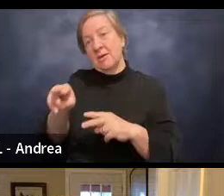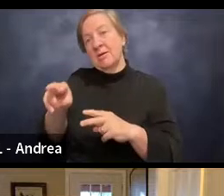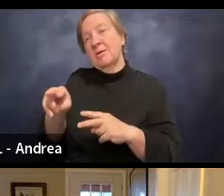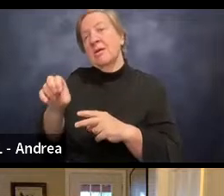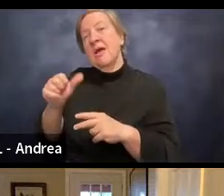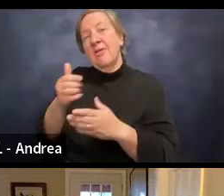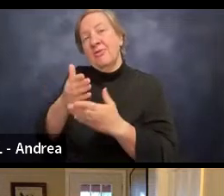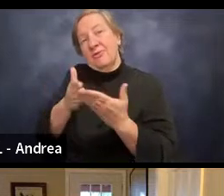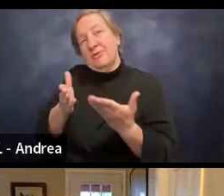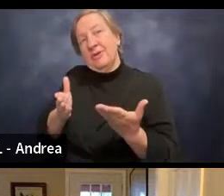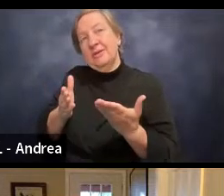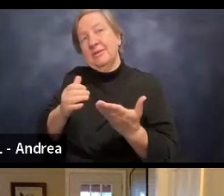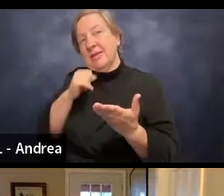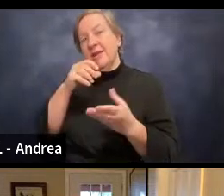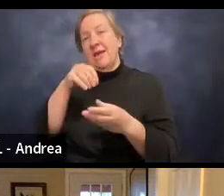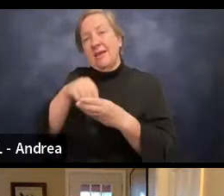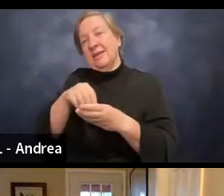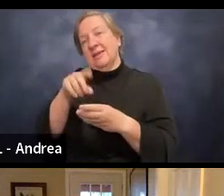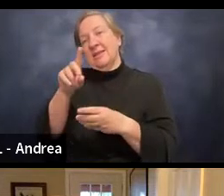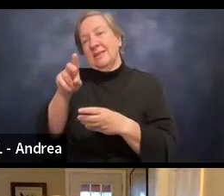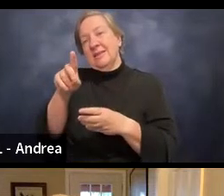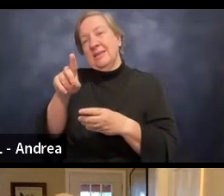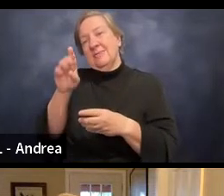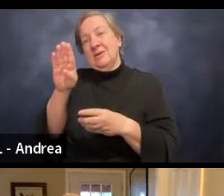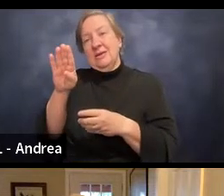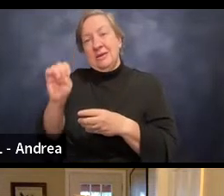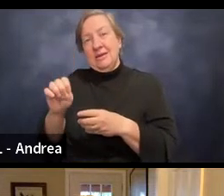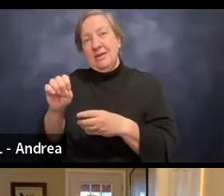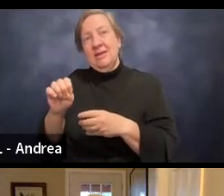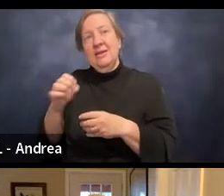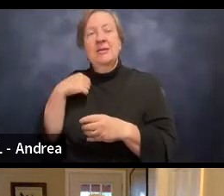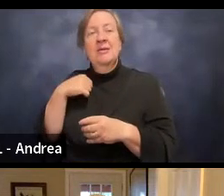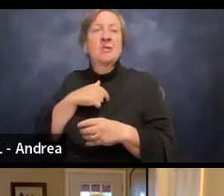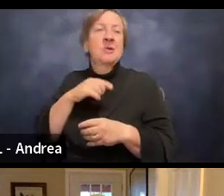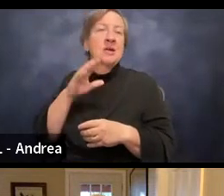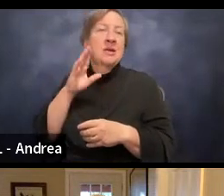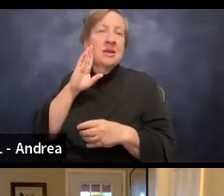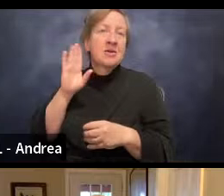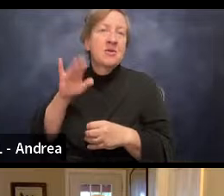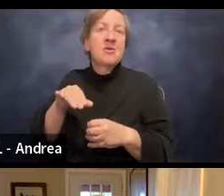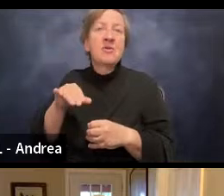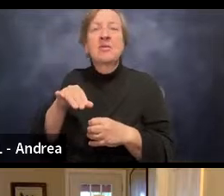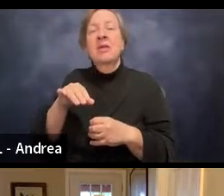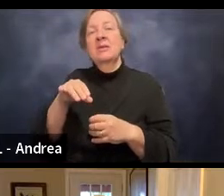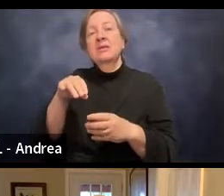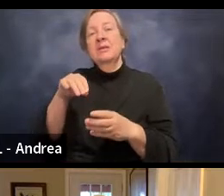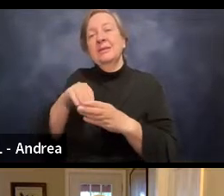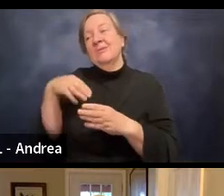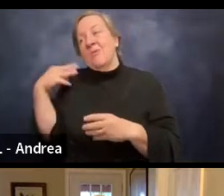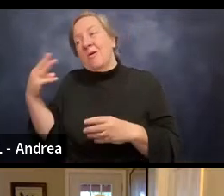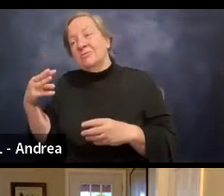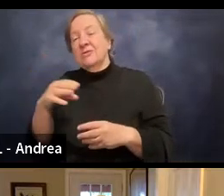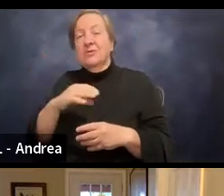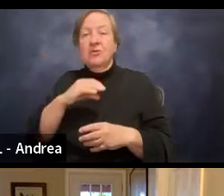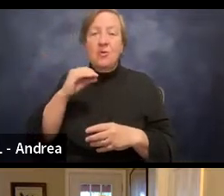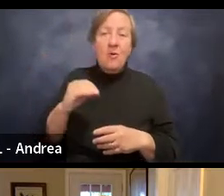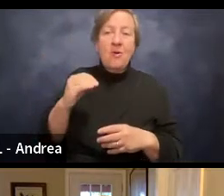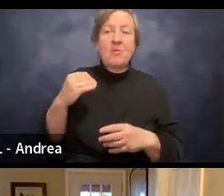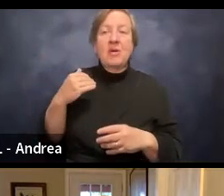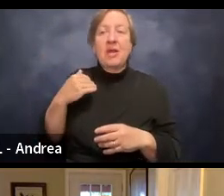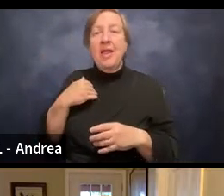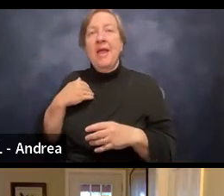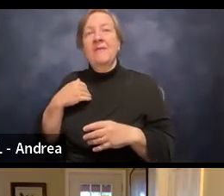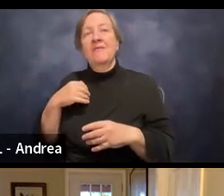that may fall outside of the DBE designation. We know on either state, we have designations